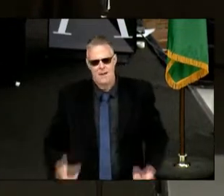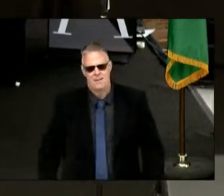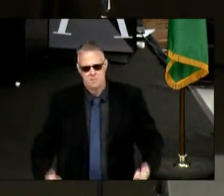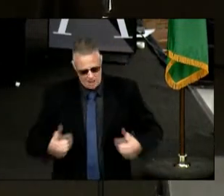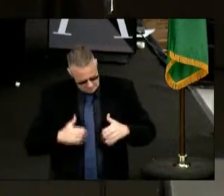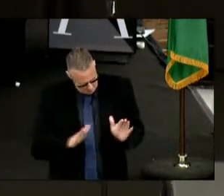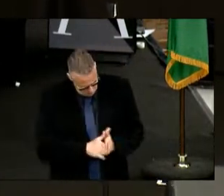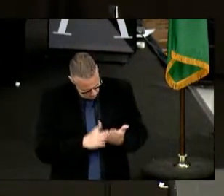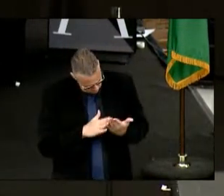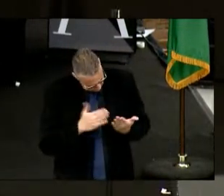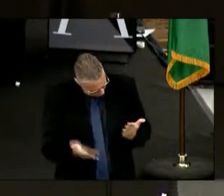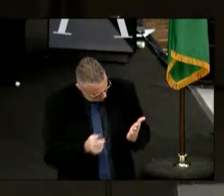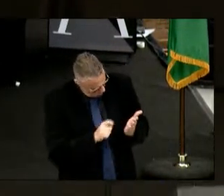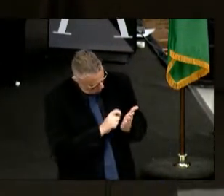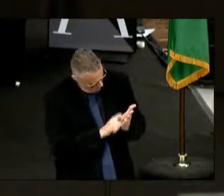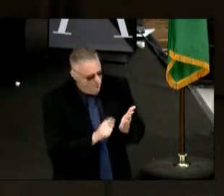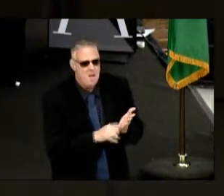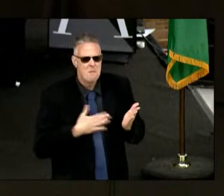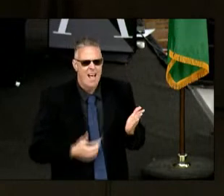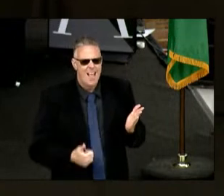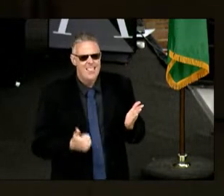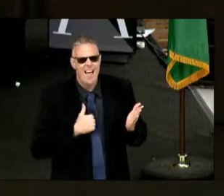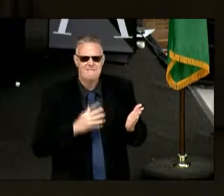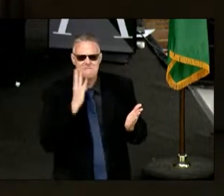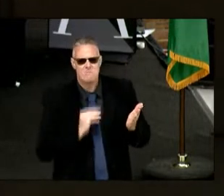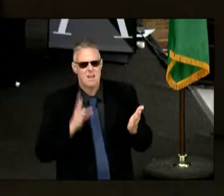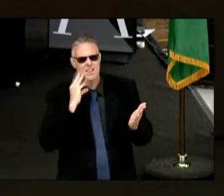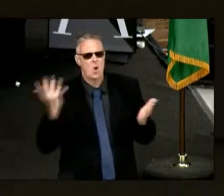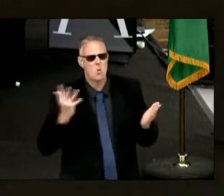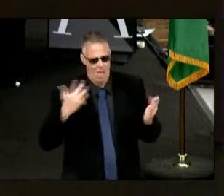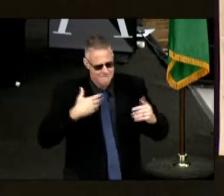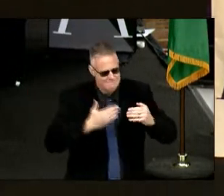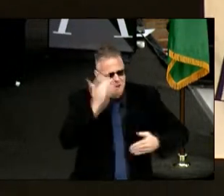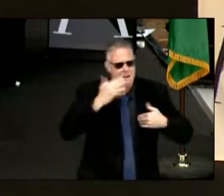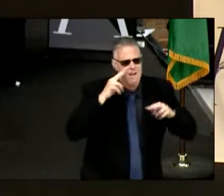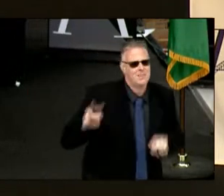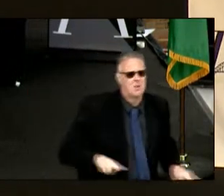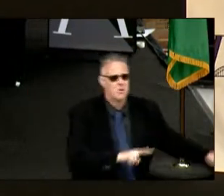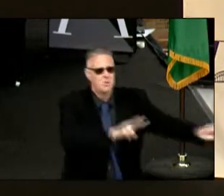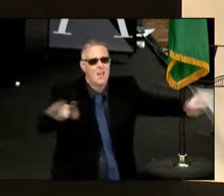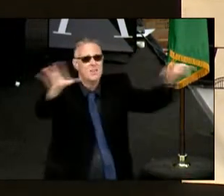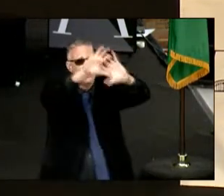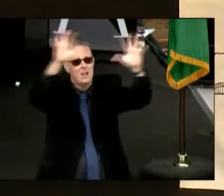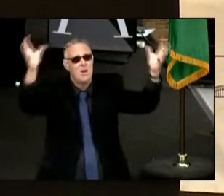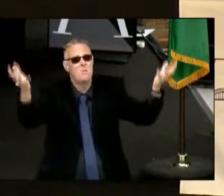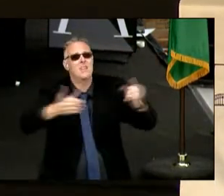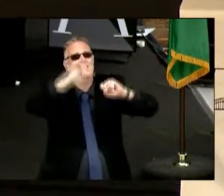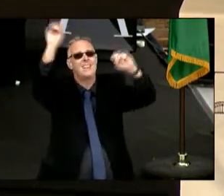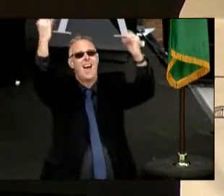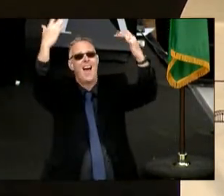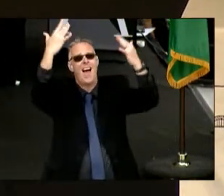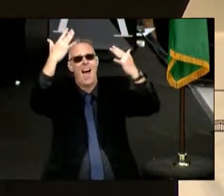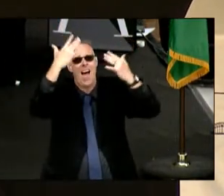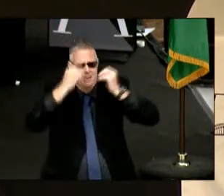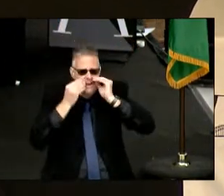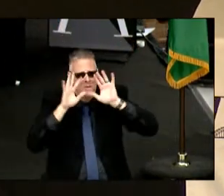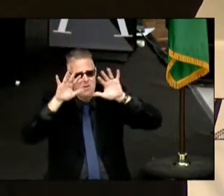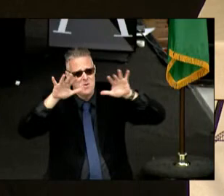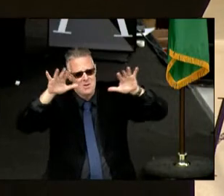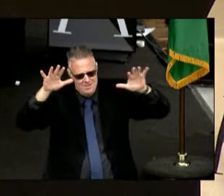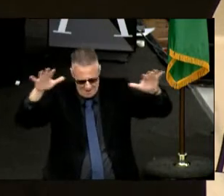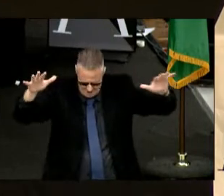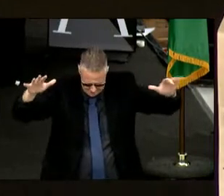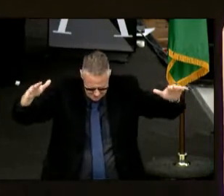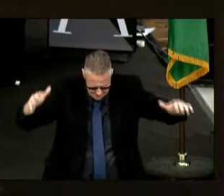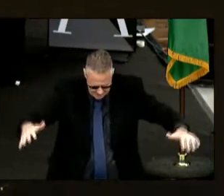Staring at the blank page before you, open up the dirty window, let the sun illuminate the west that